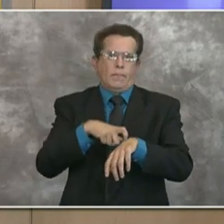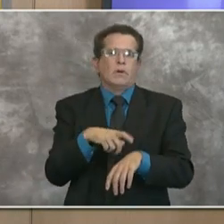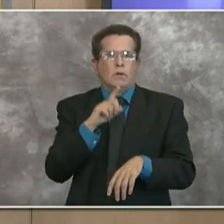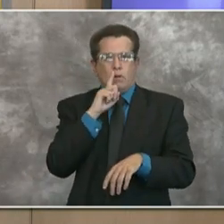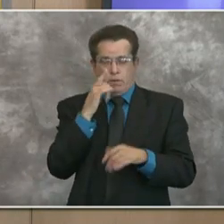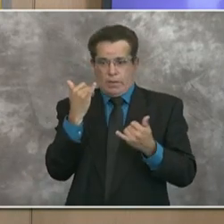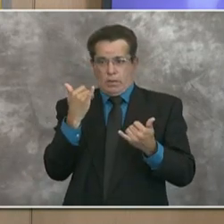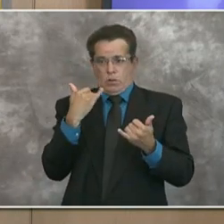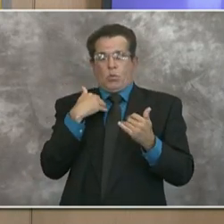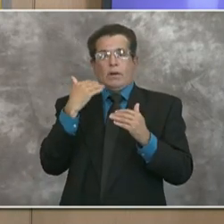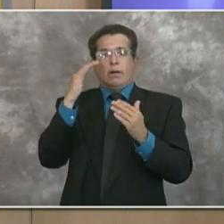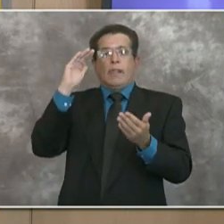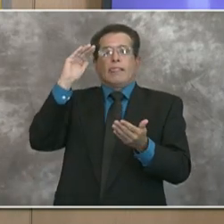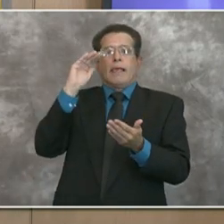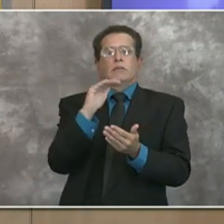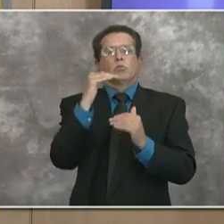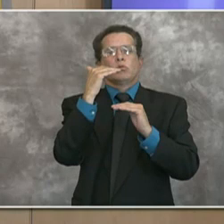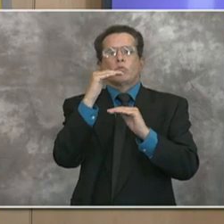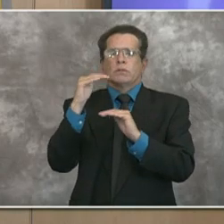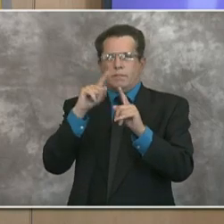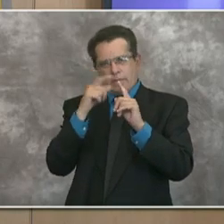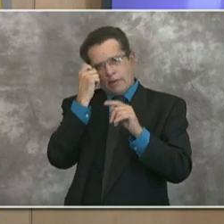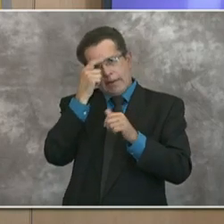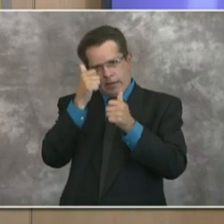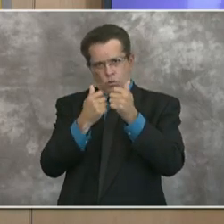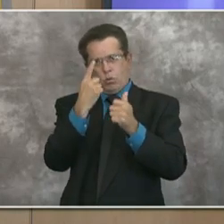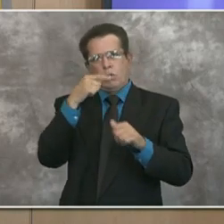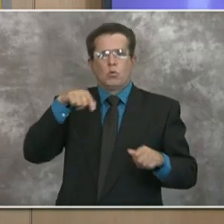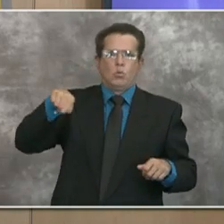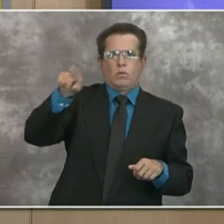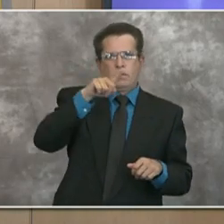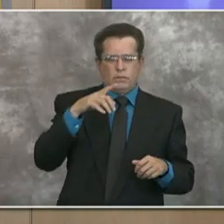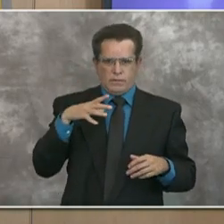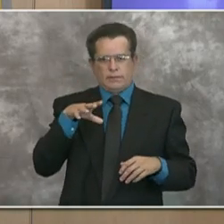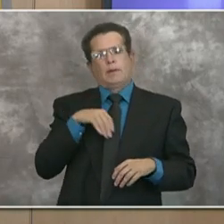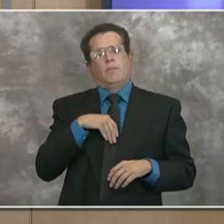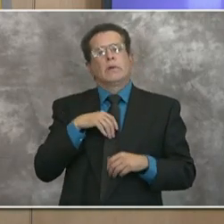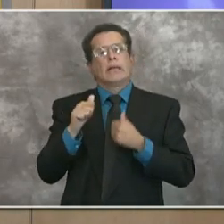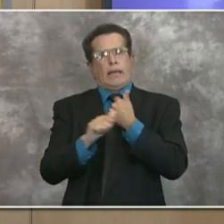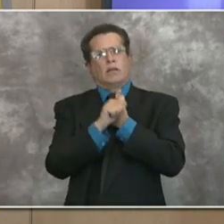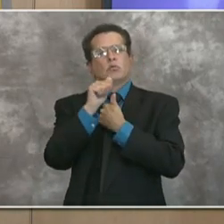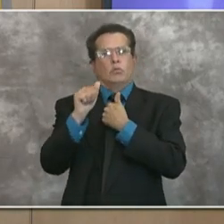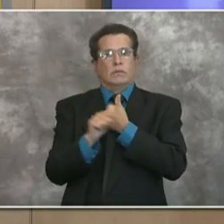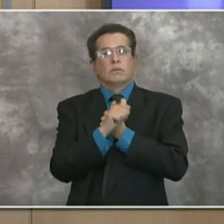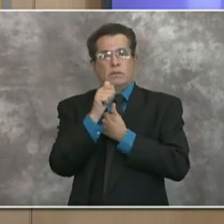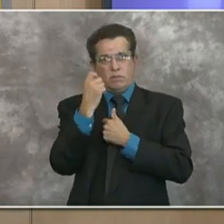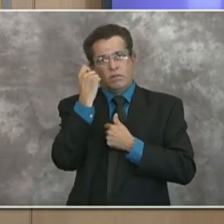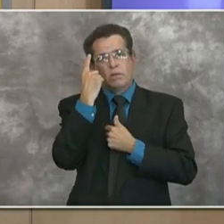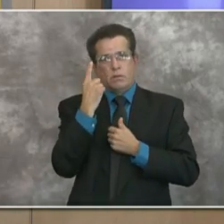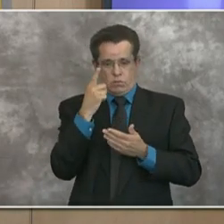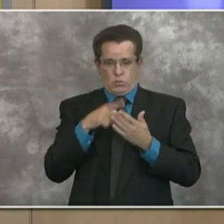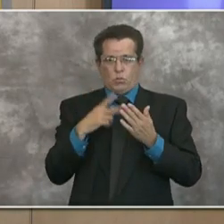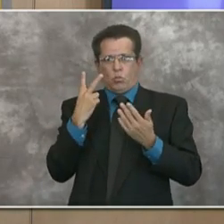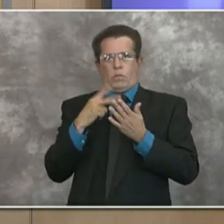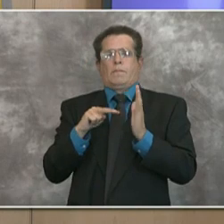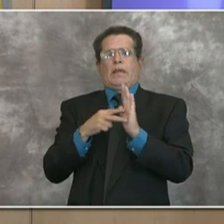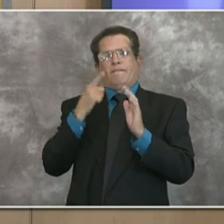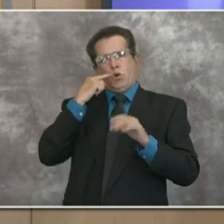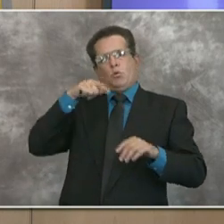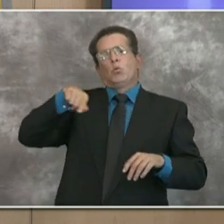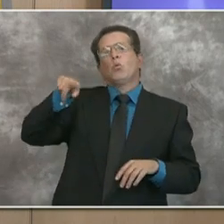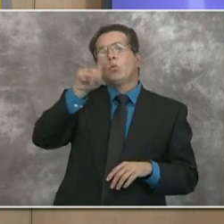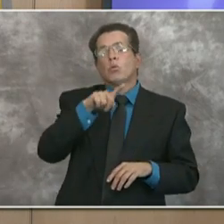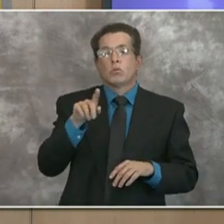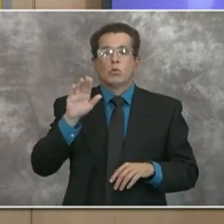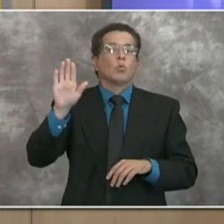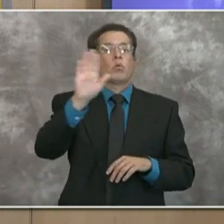to ease restrictions is that each and every one of us have accepted the dangers, have internalized what that means for every one of us and how we